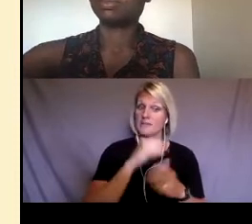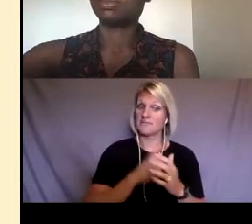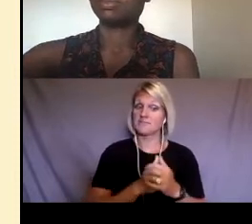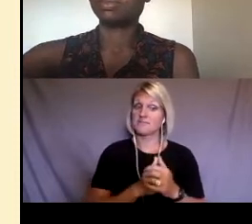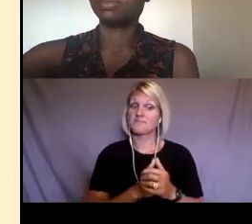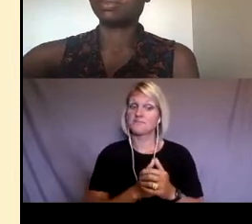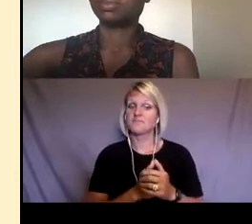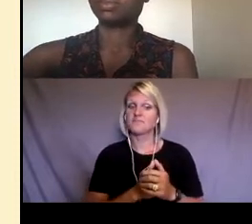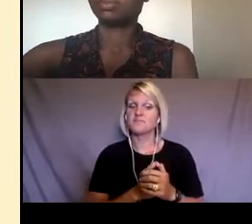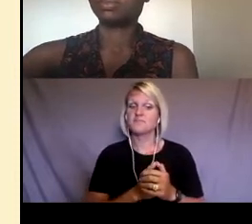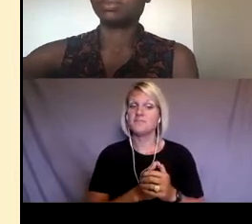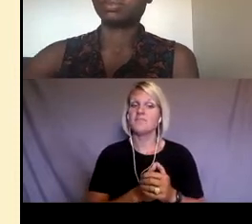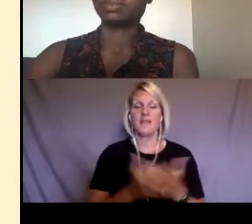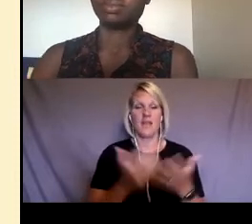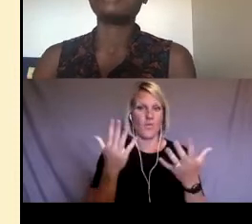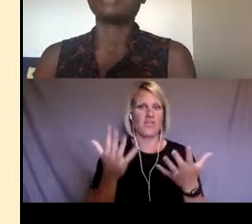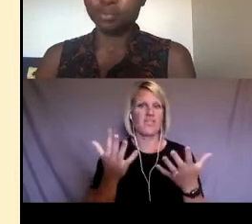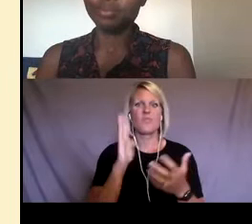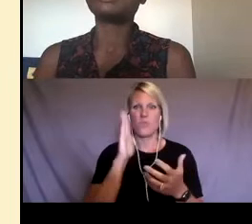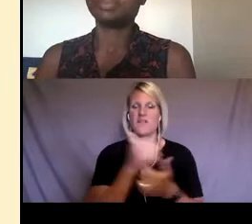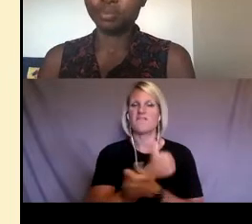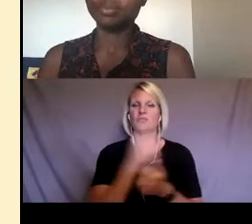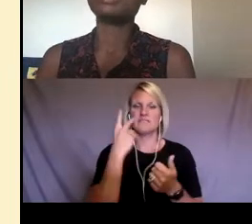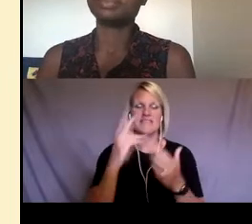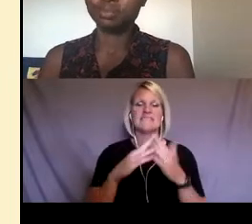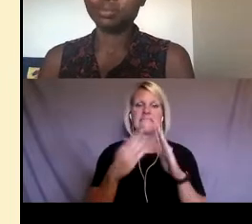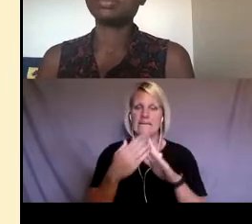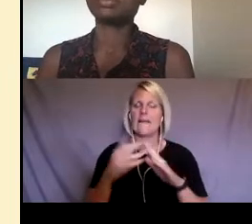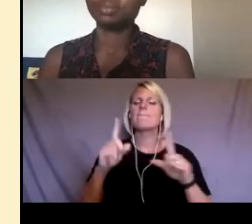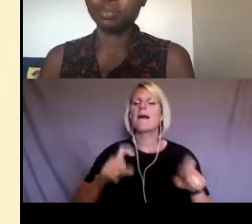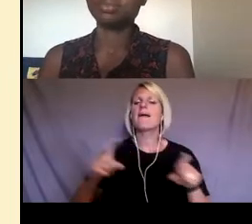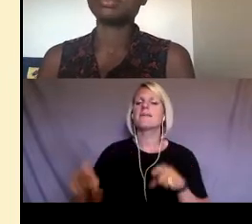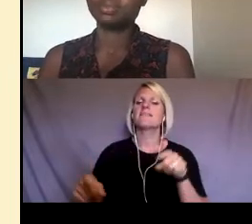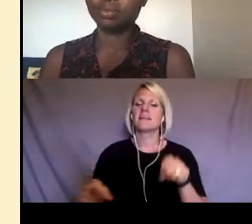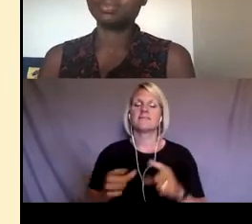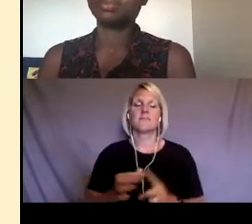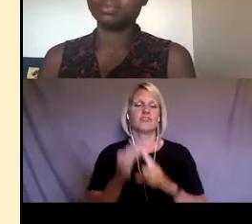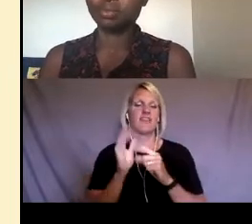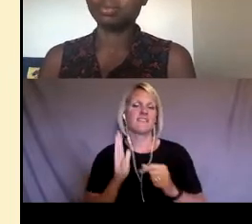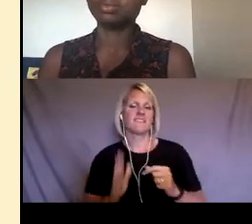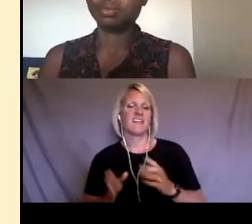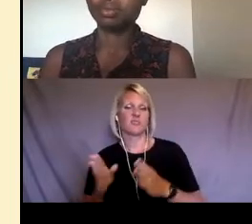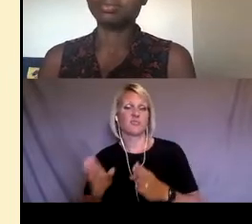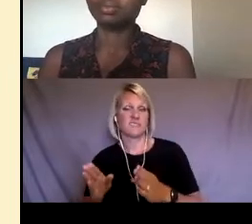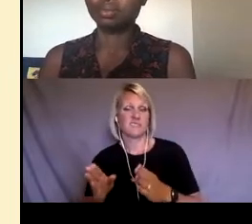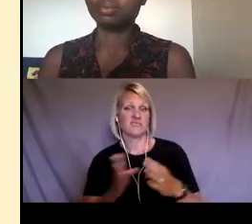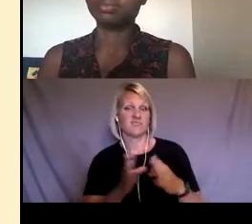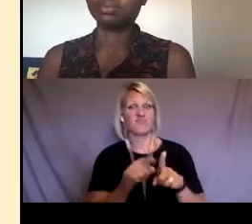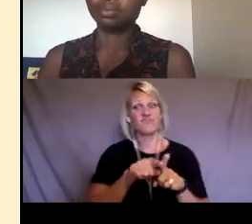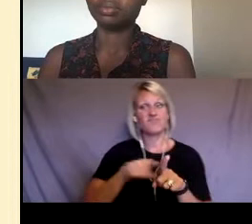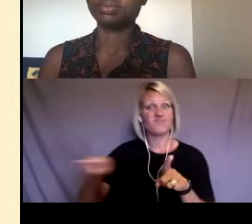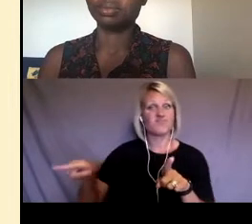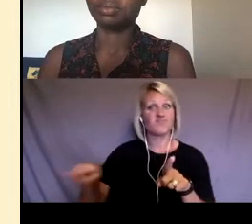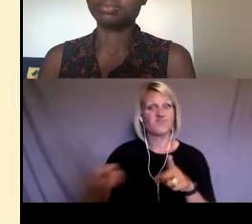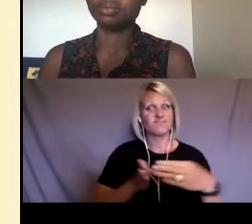city pilot these in some of the neighborhoods, especially the side streets, because we do know that traffic